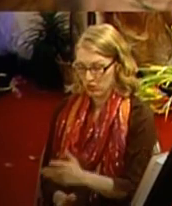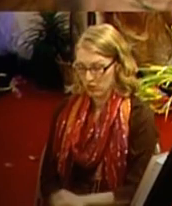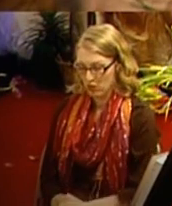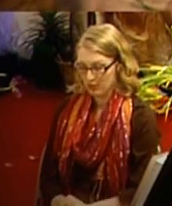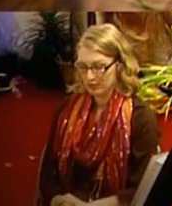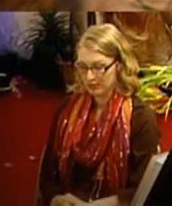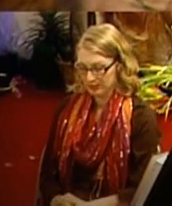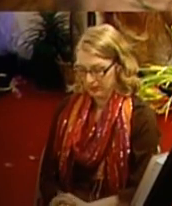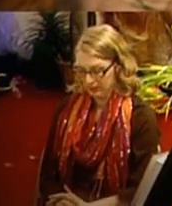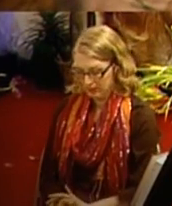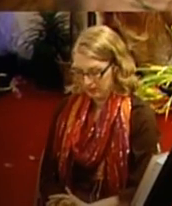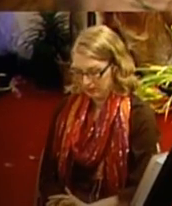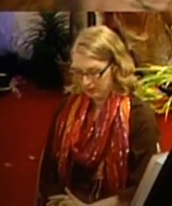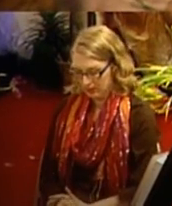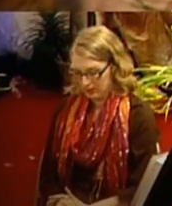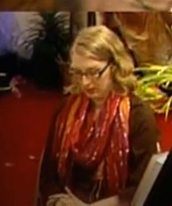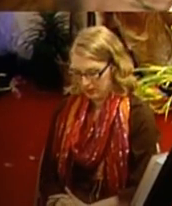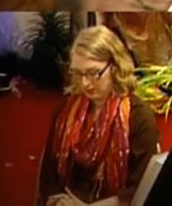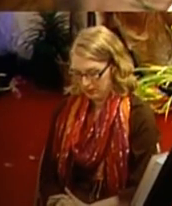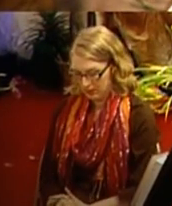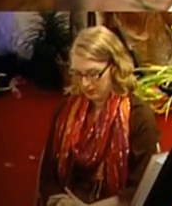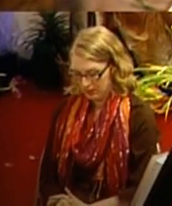who tells you.